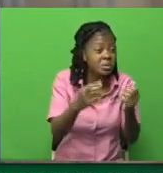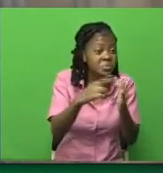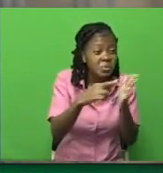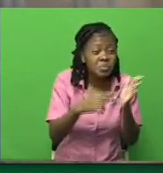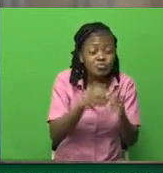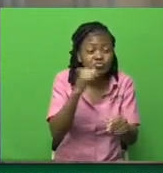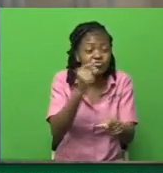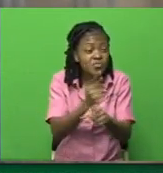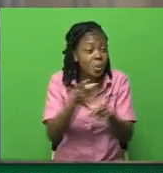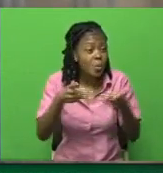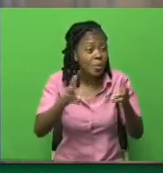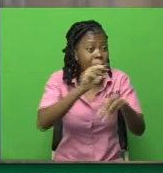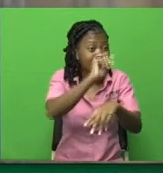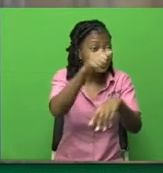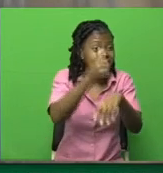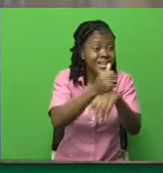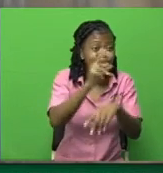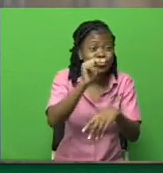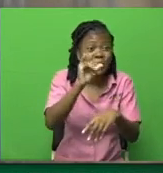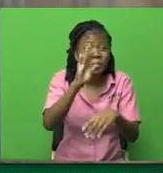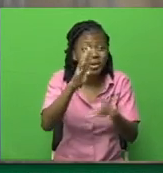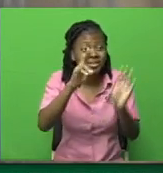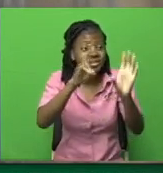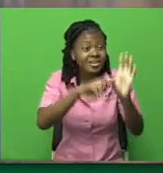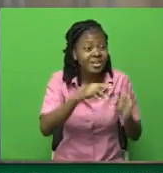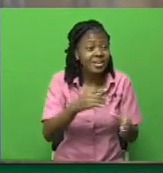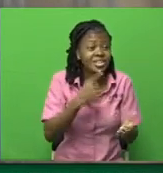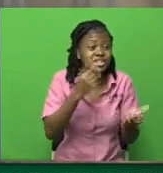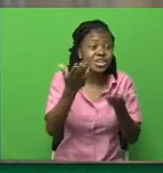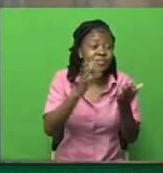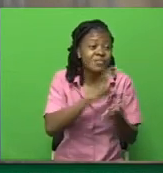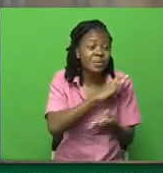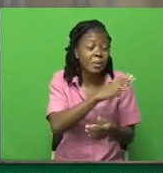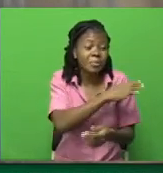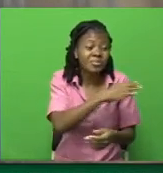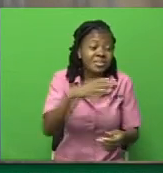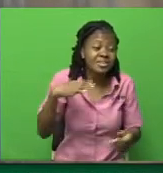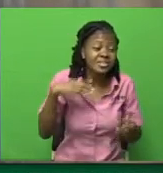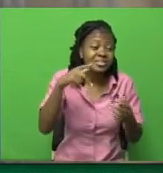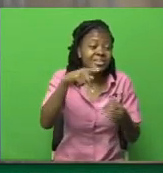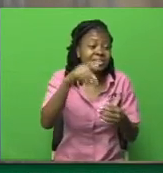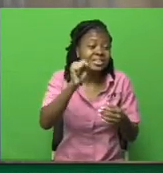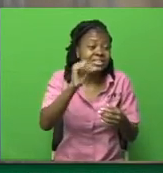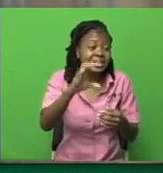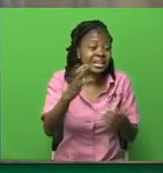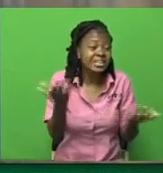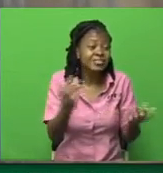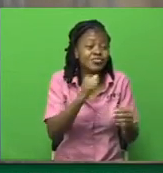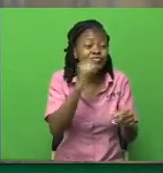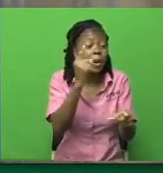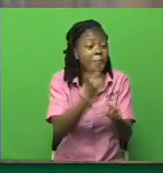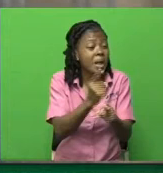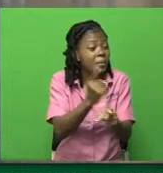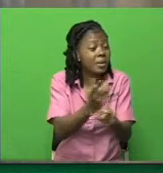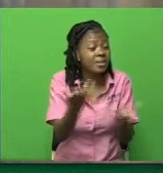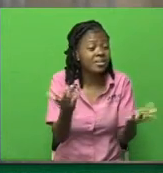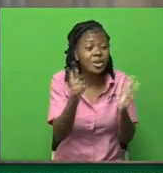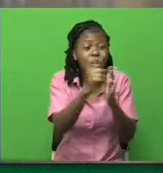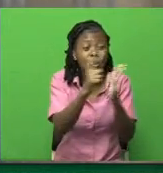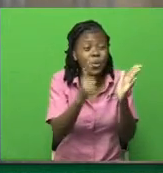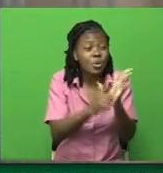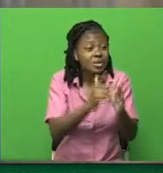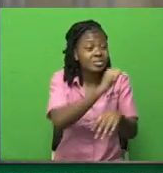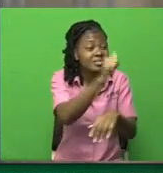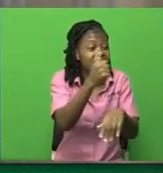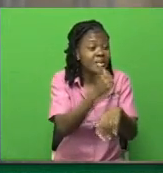the interference of the Police Service Commission the lack of implementation of procurement legislation and the list goes on so